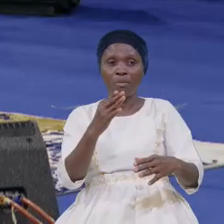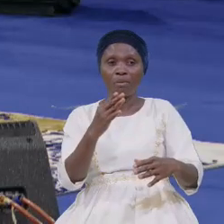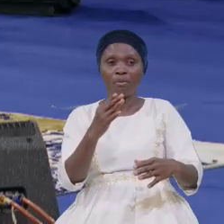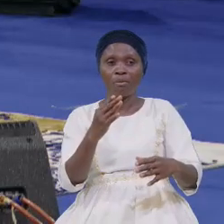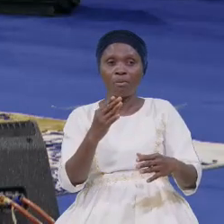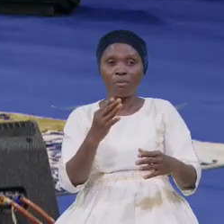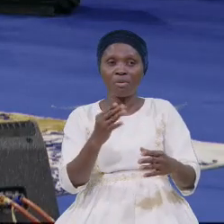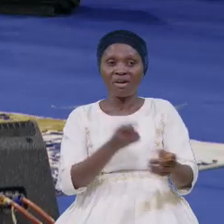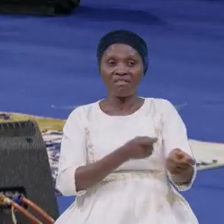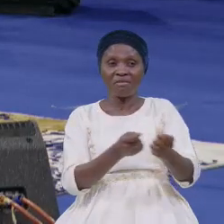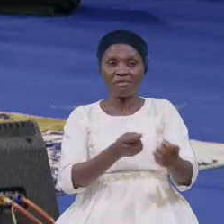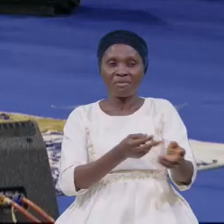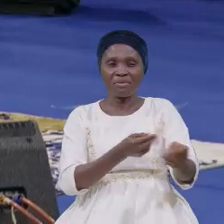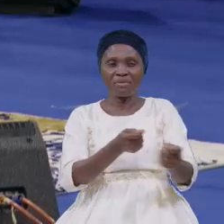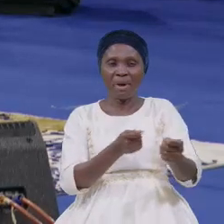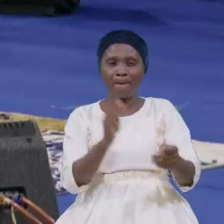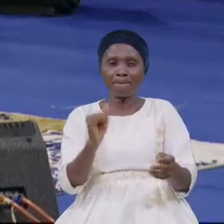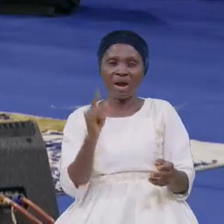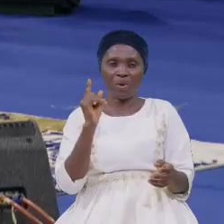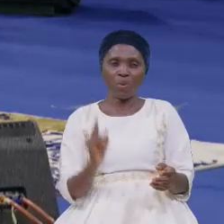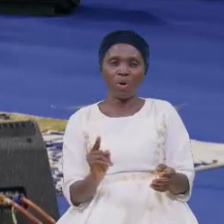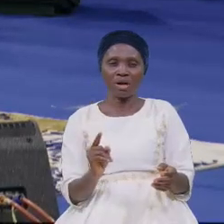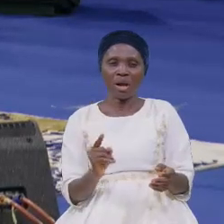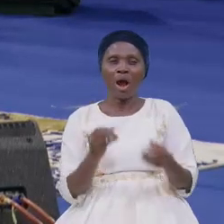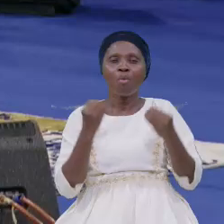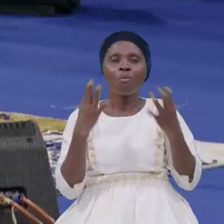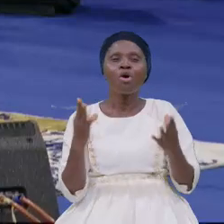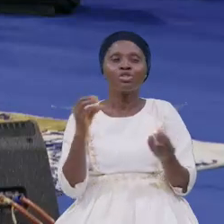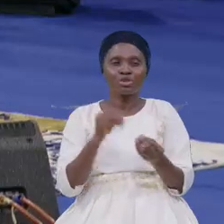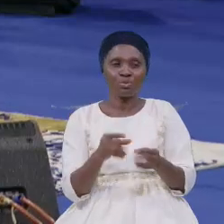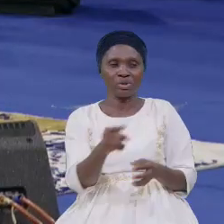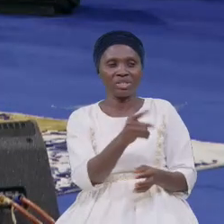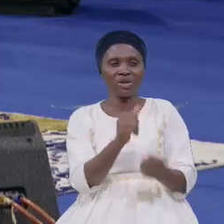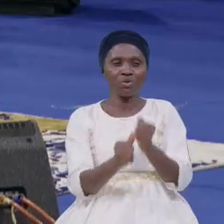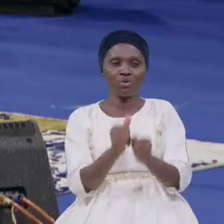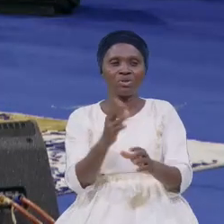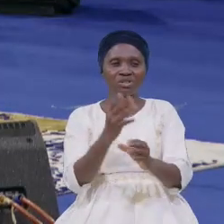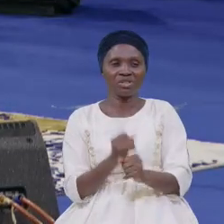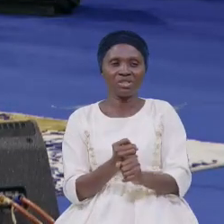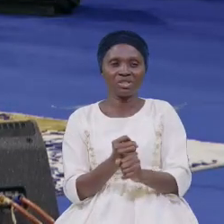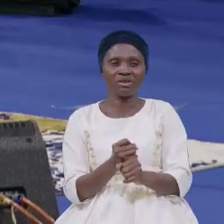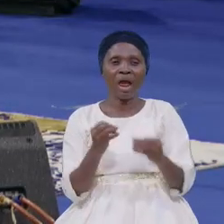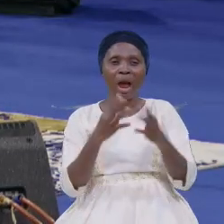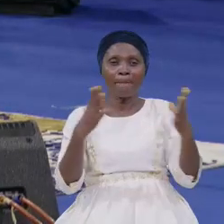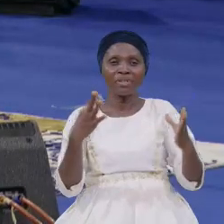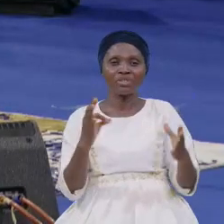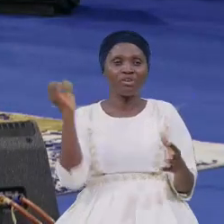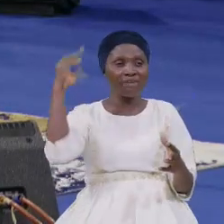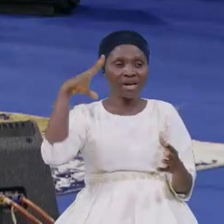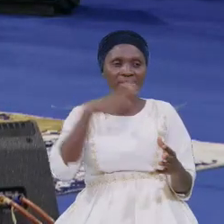much more they which receive the abundance of